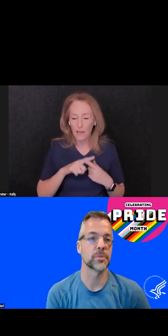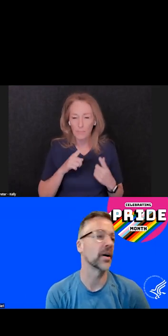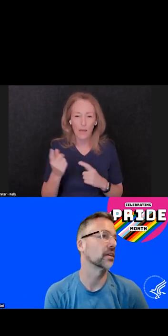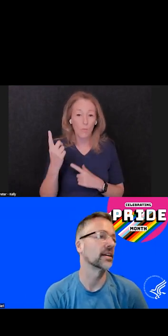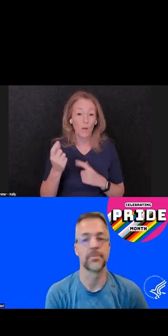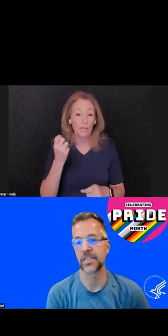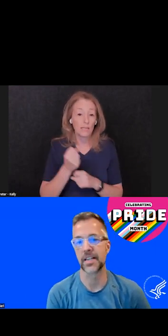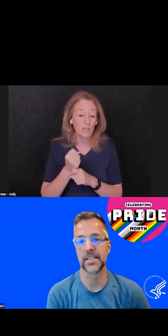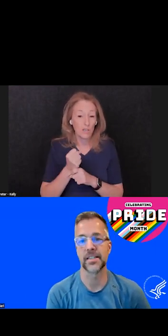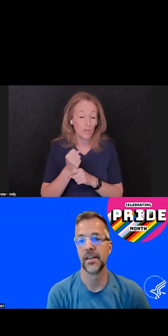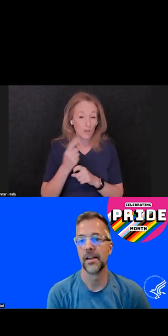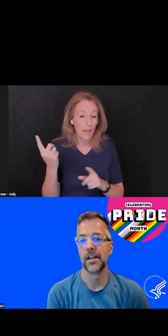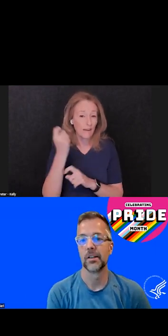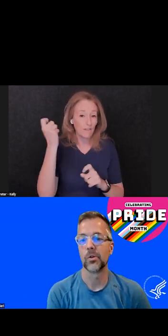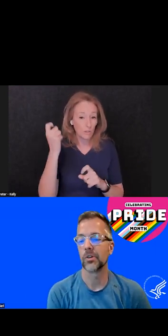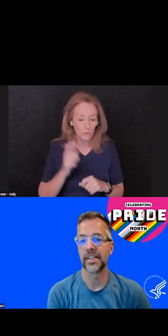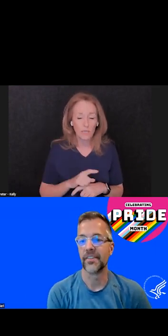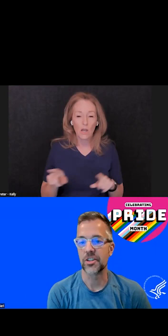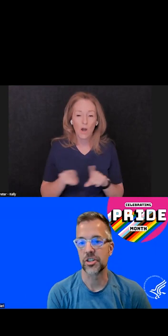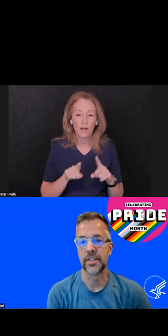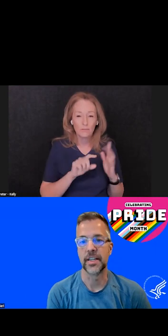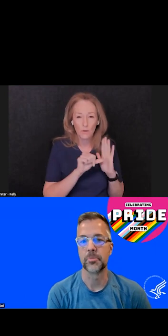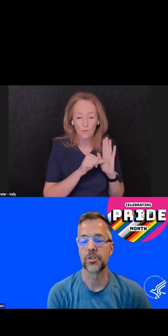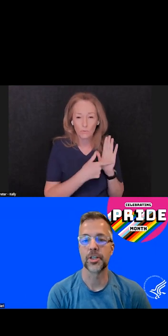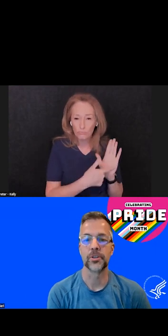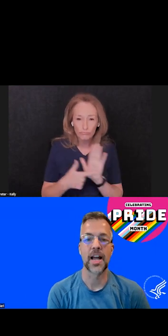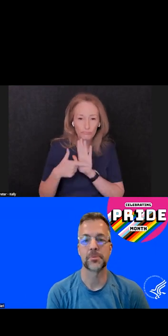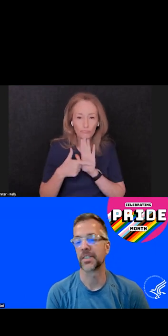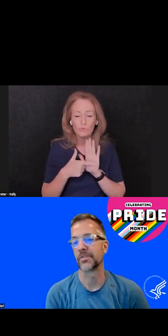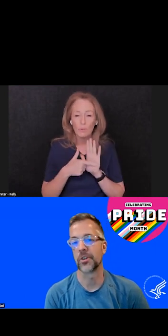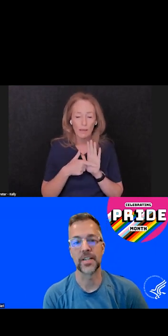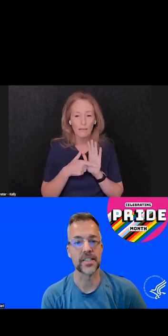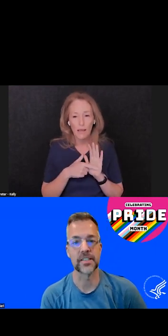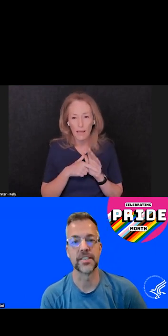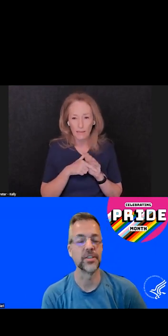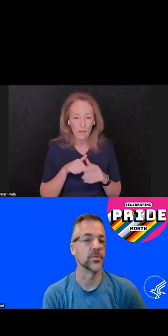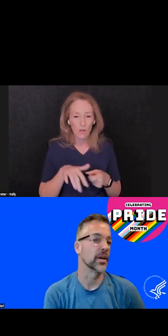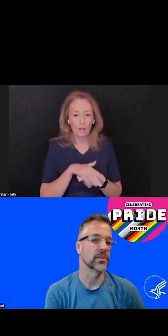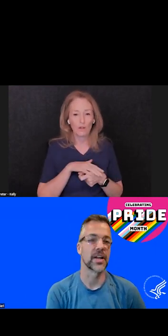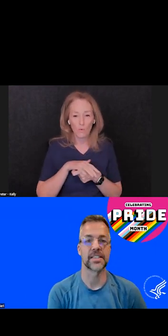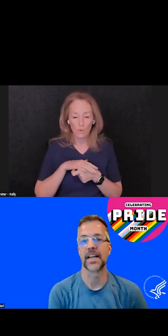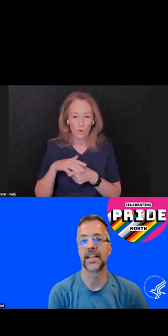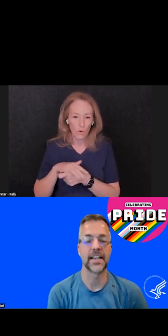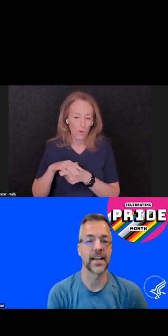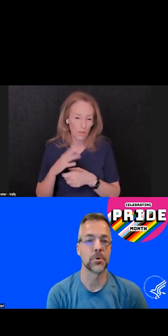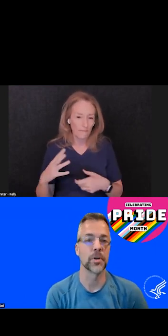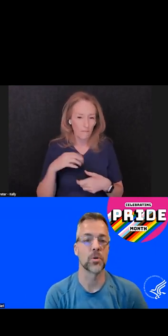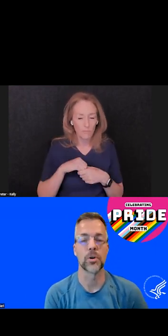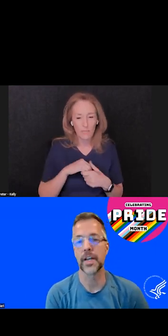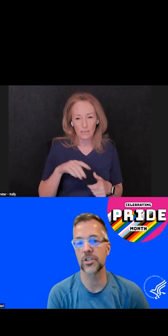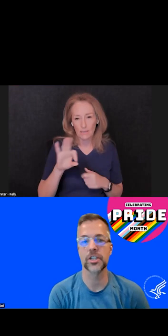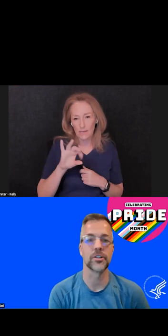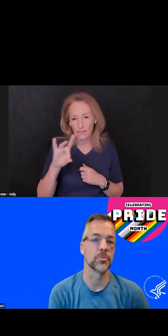to spotlight and emphasize local innovation in particular aspects of the crisis continuum, whether that's 988